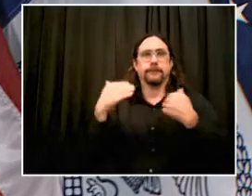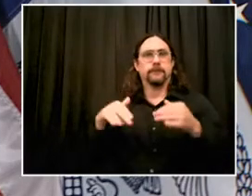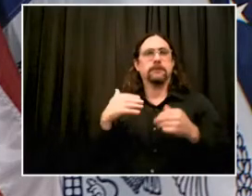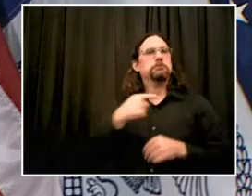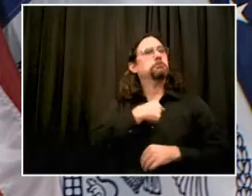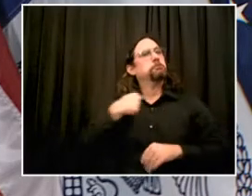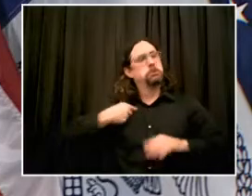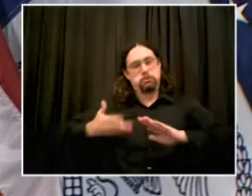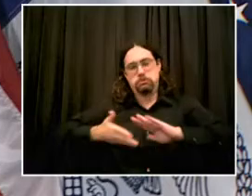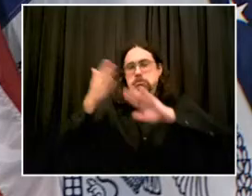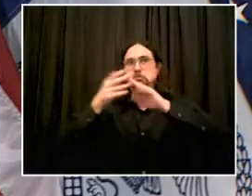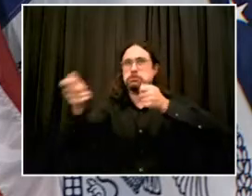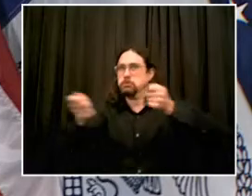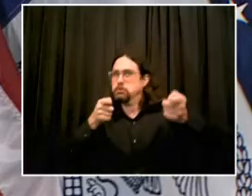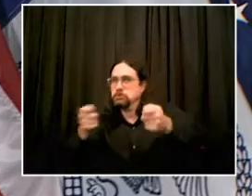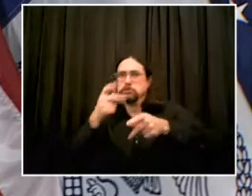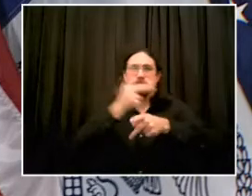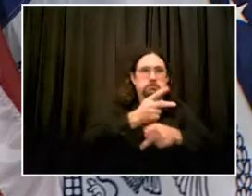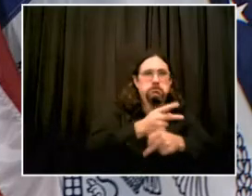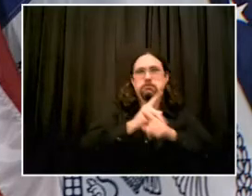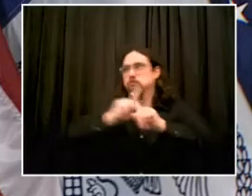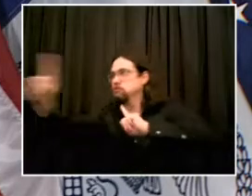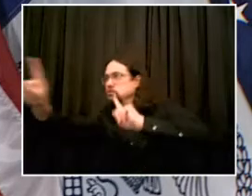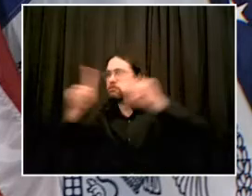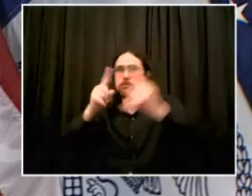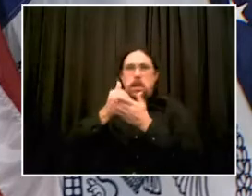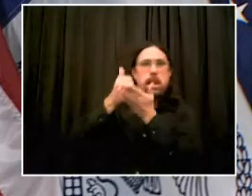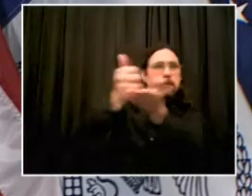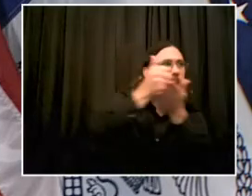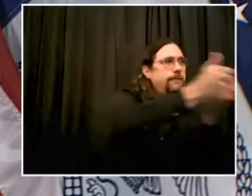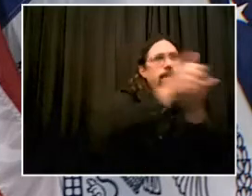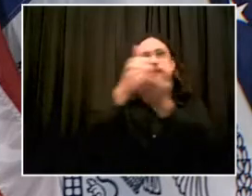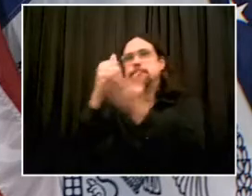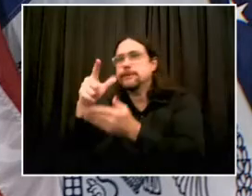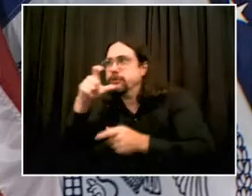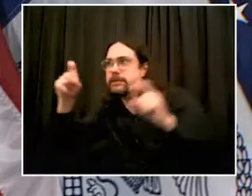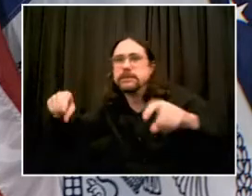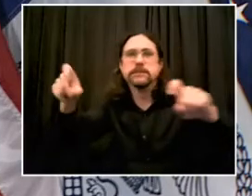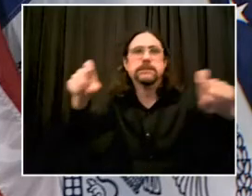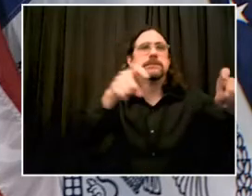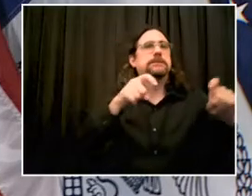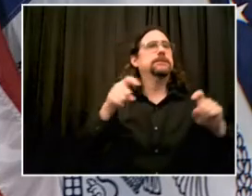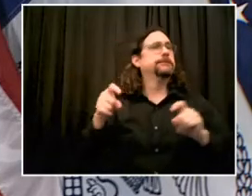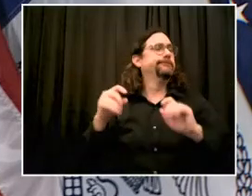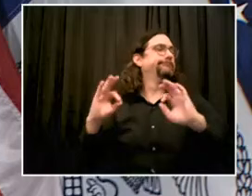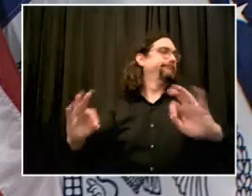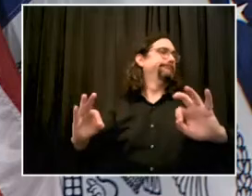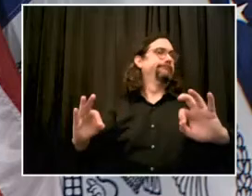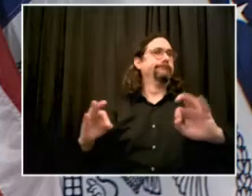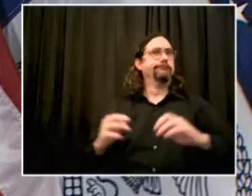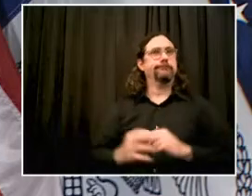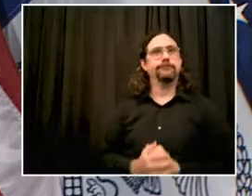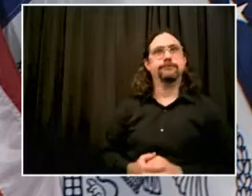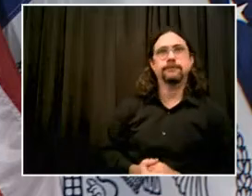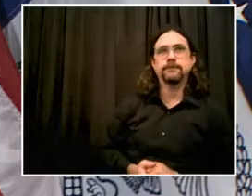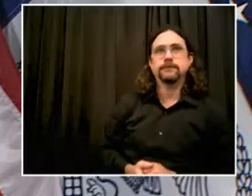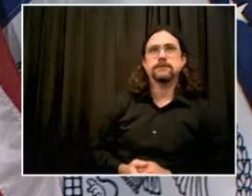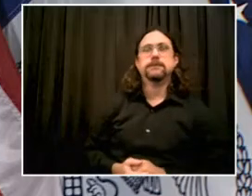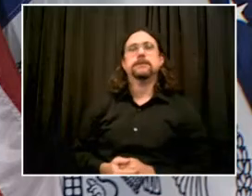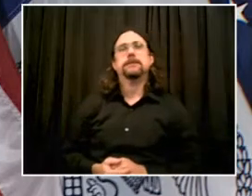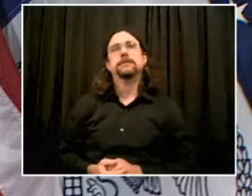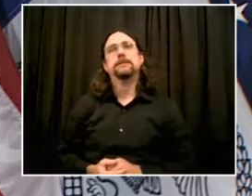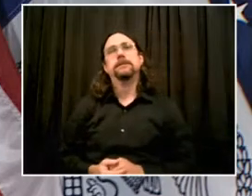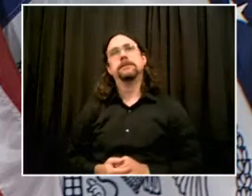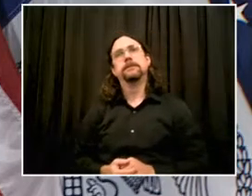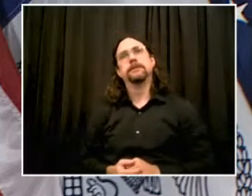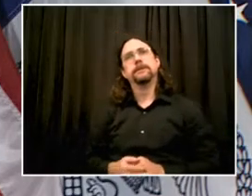intensive effort. And again, we're going to really offer appreciation to our emergency